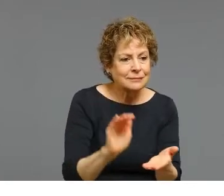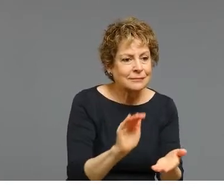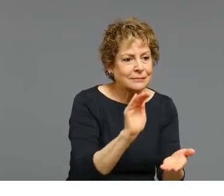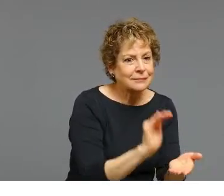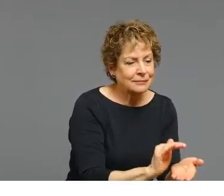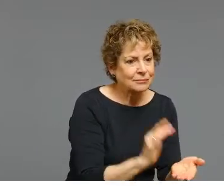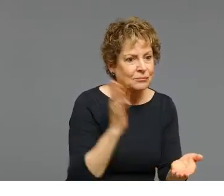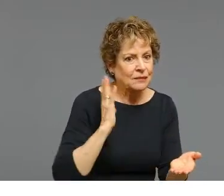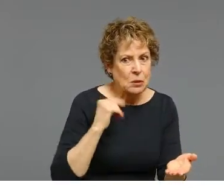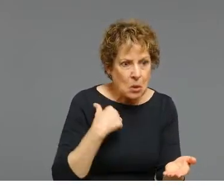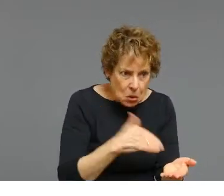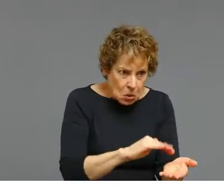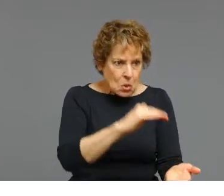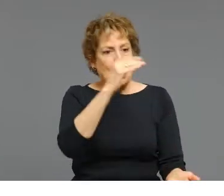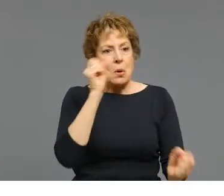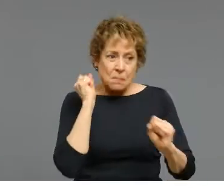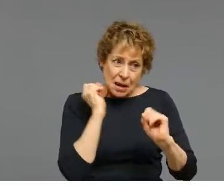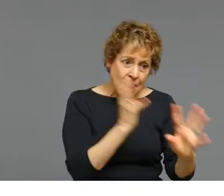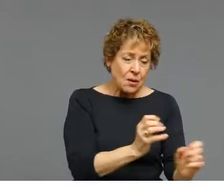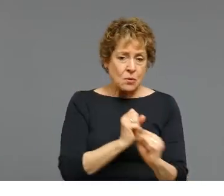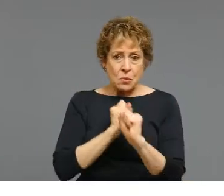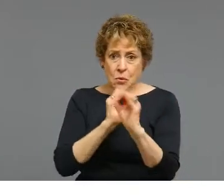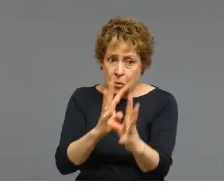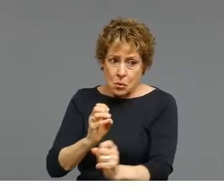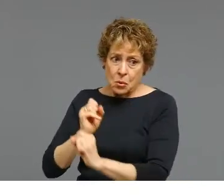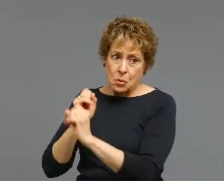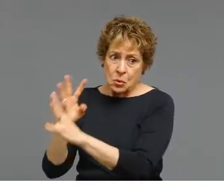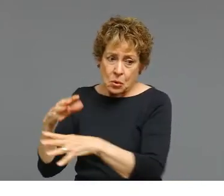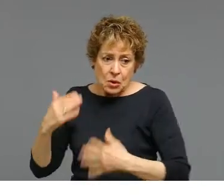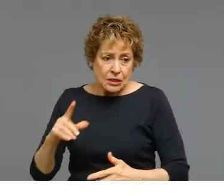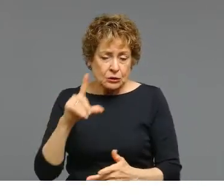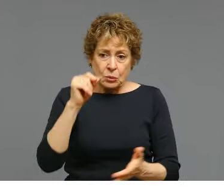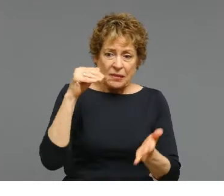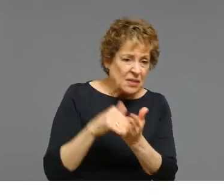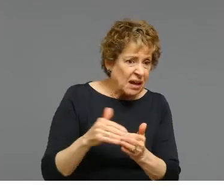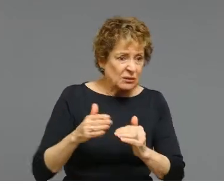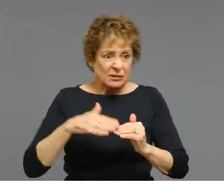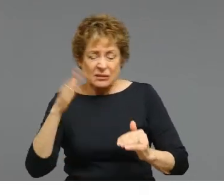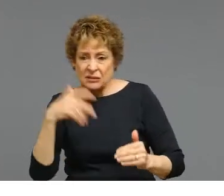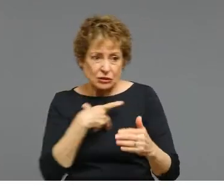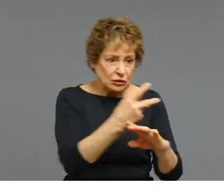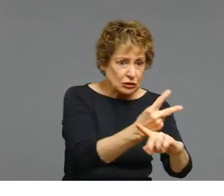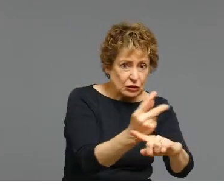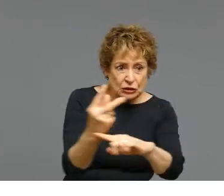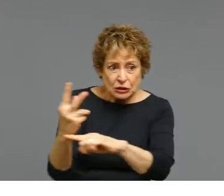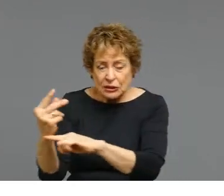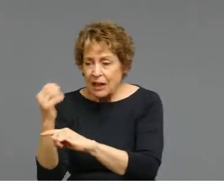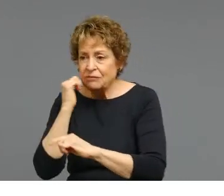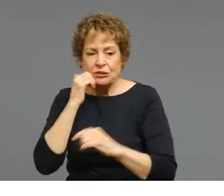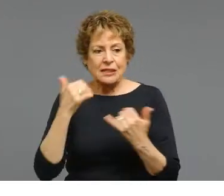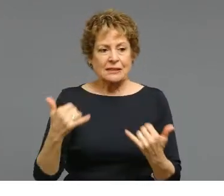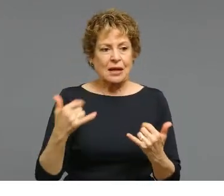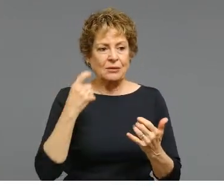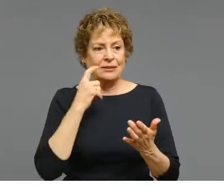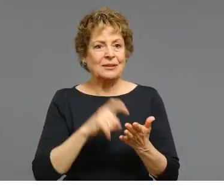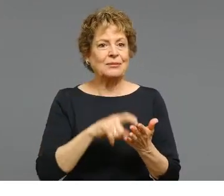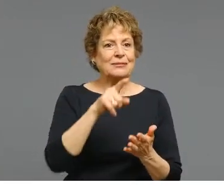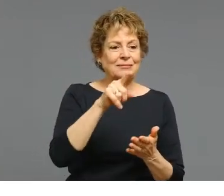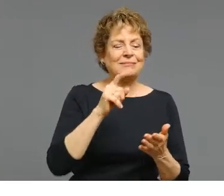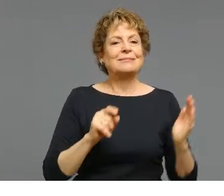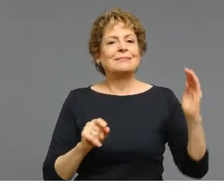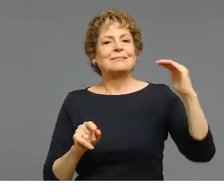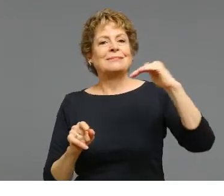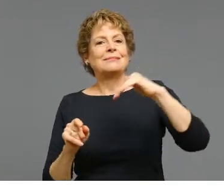pod vaccination sites, we're administering over 20,000 doses a day. But as you can see, we are doing